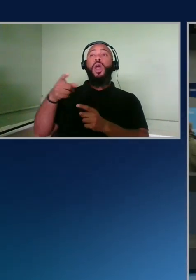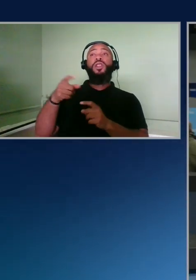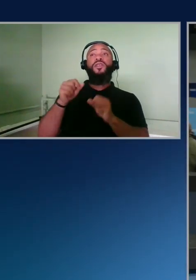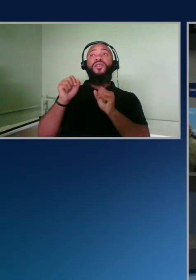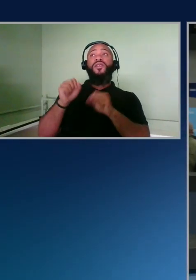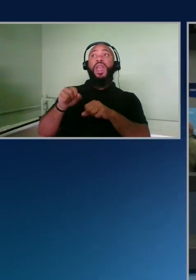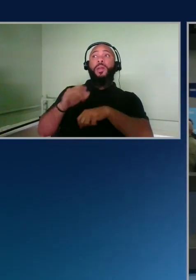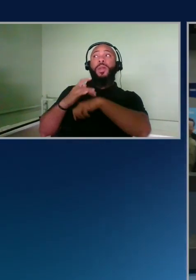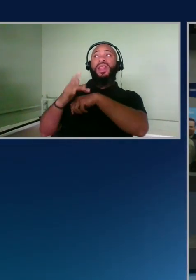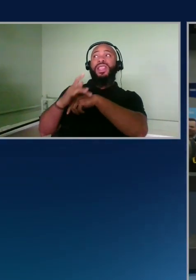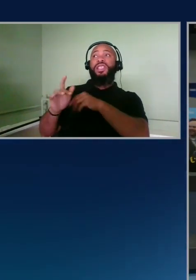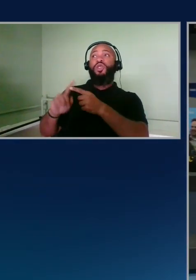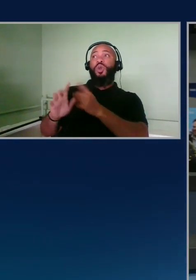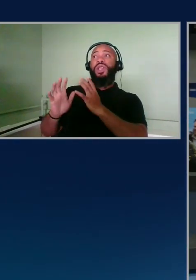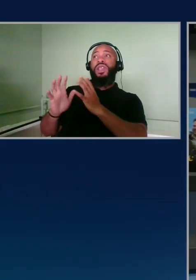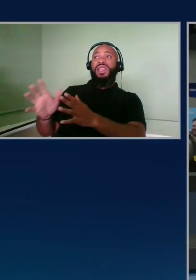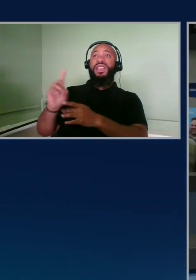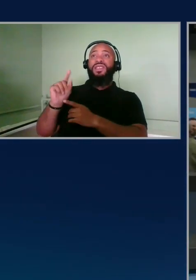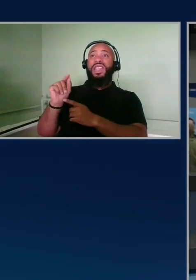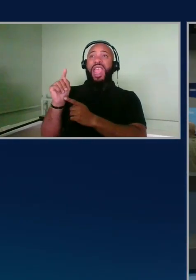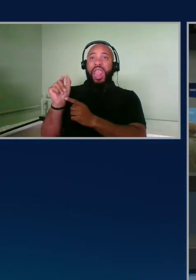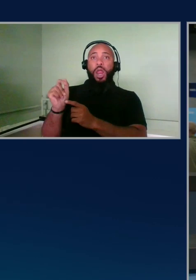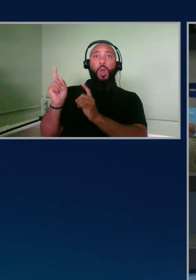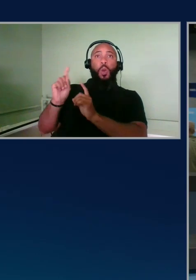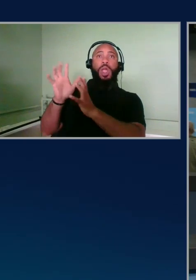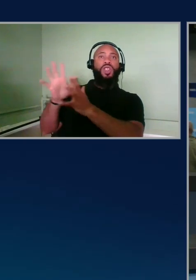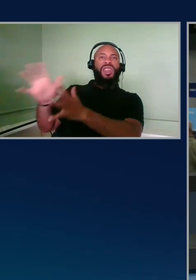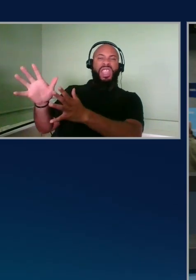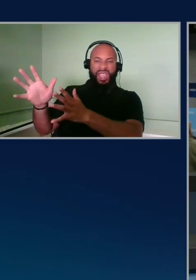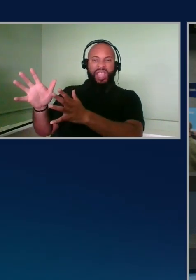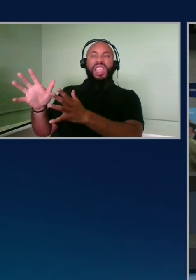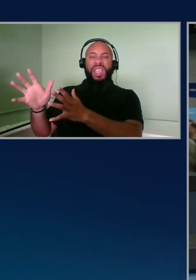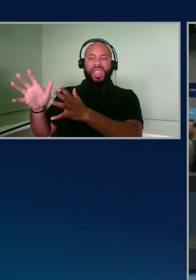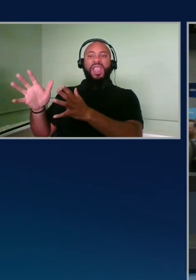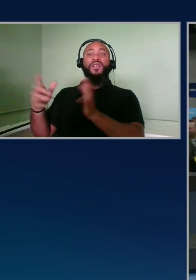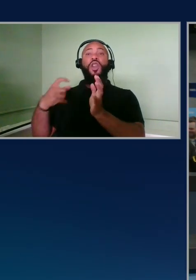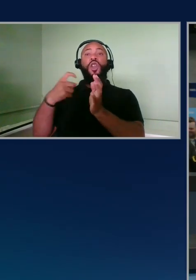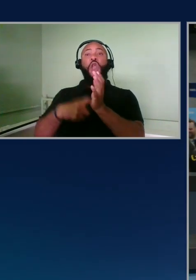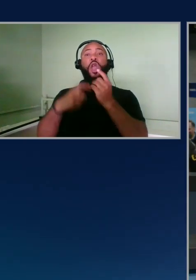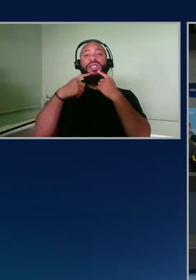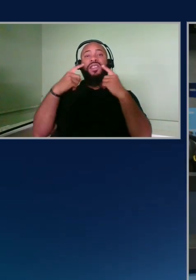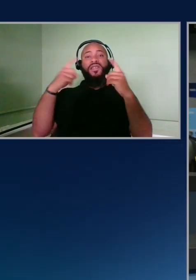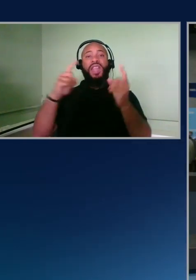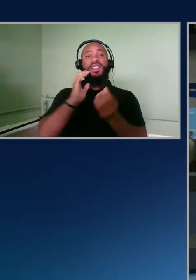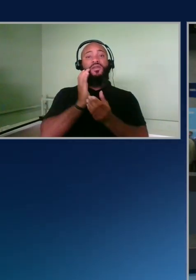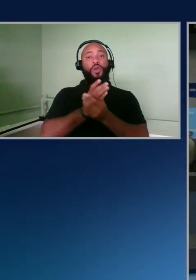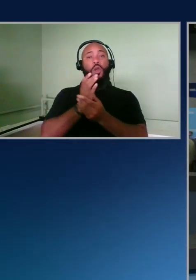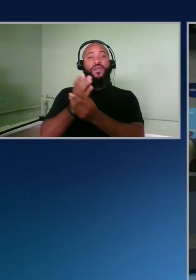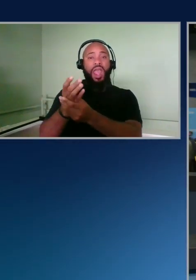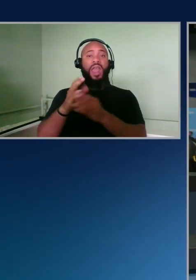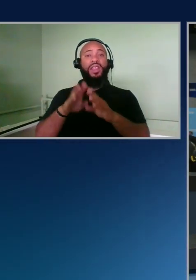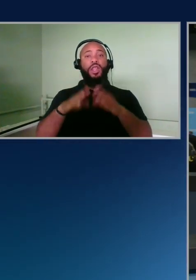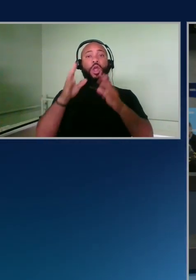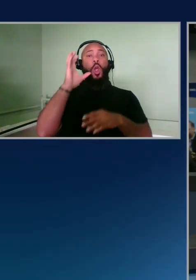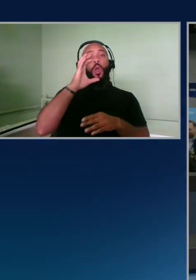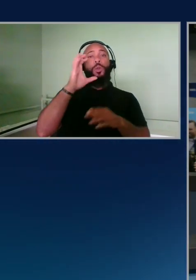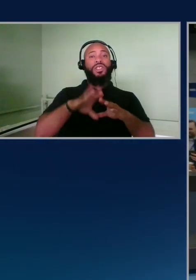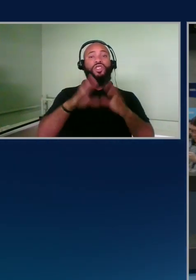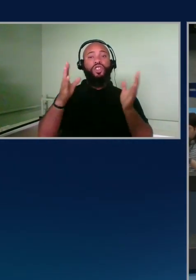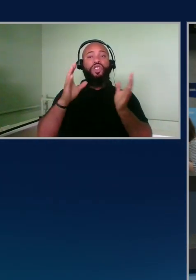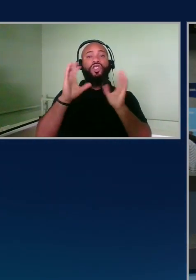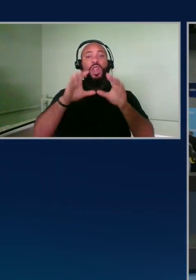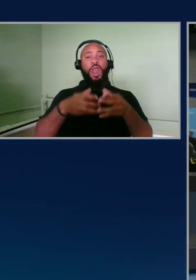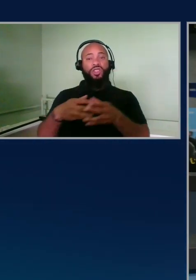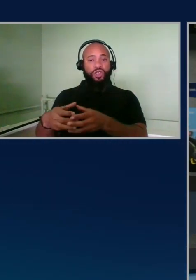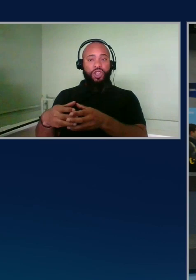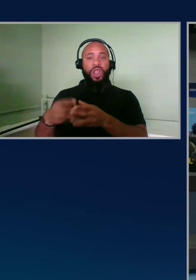sits, keep a cost-effective profile on your OpenSearch cluster from a cost perspective, and analyze that data when